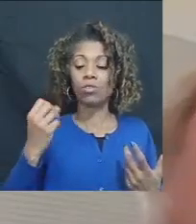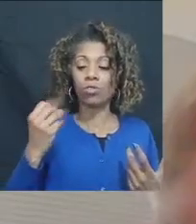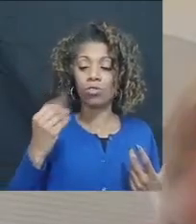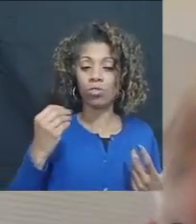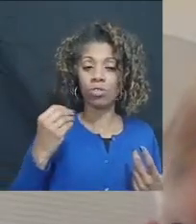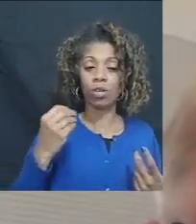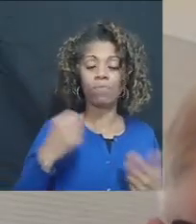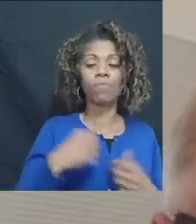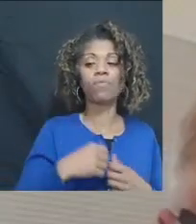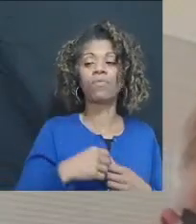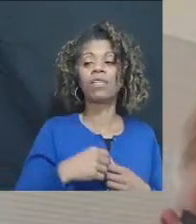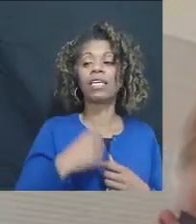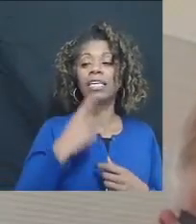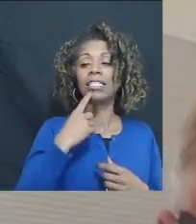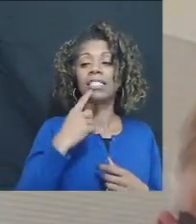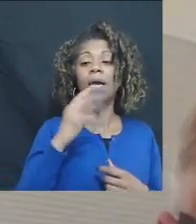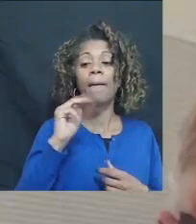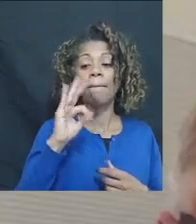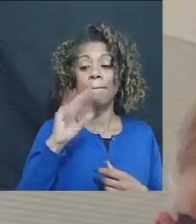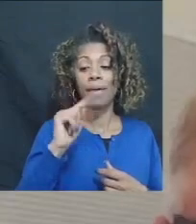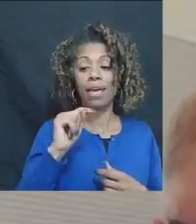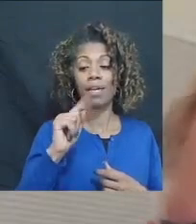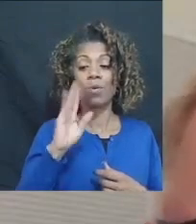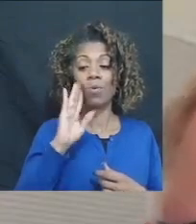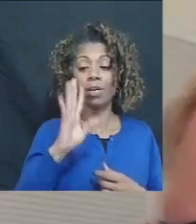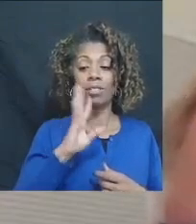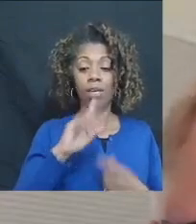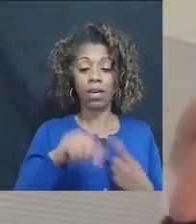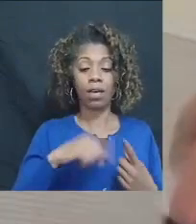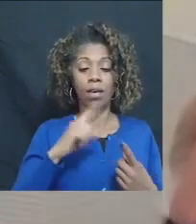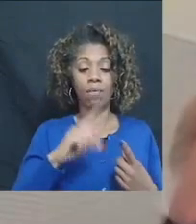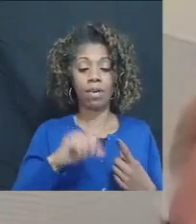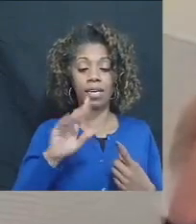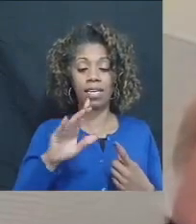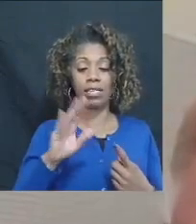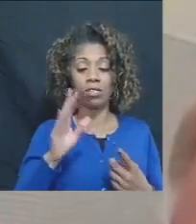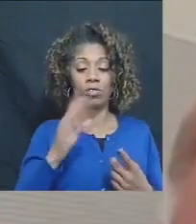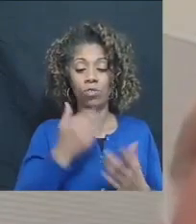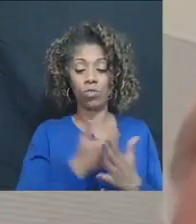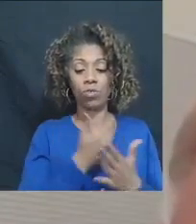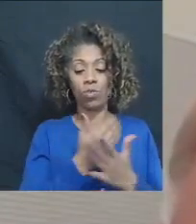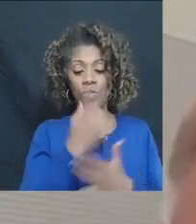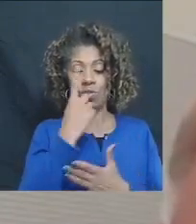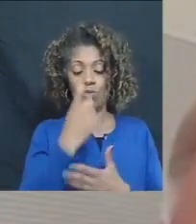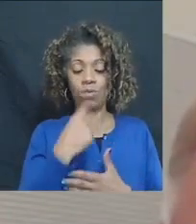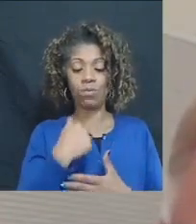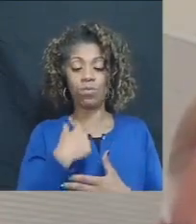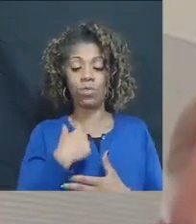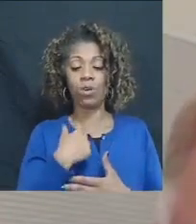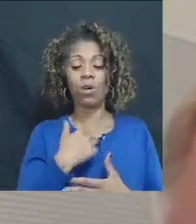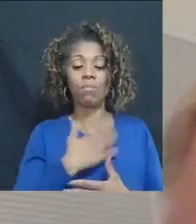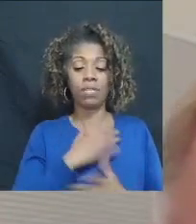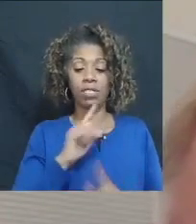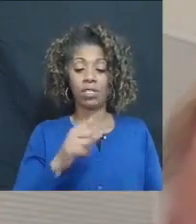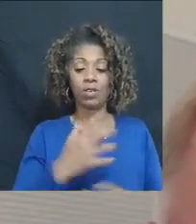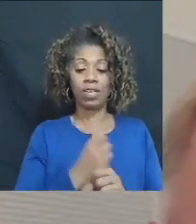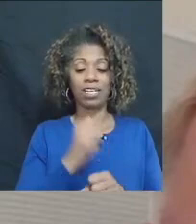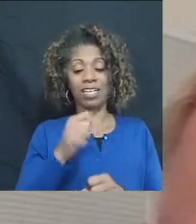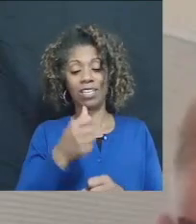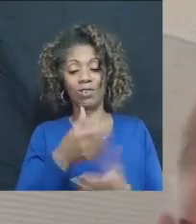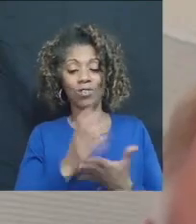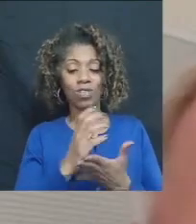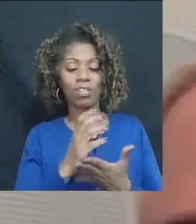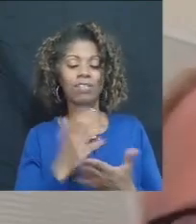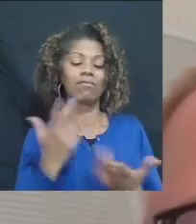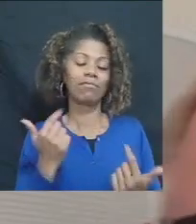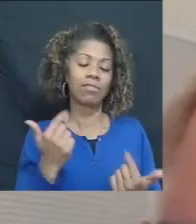drinks." And sometimes you need to really focus, don't you, on the bright spots, where we are having